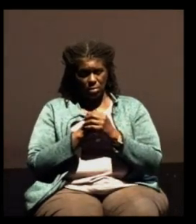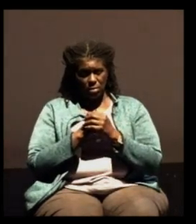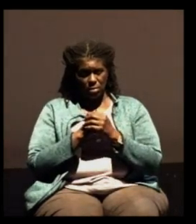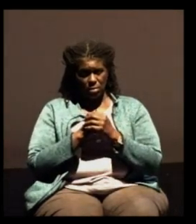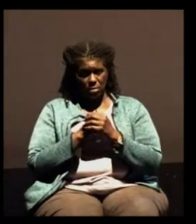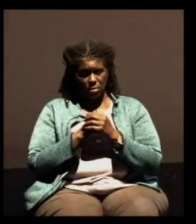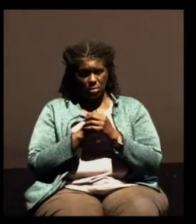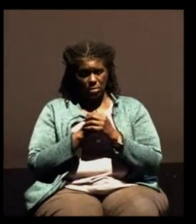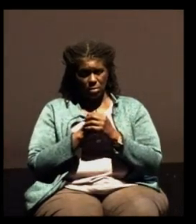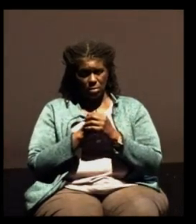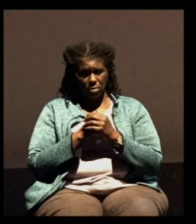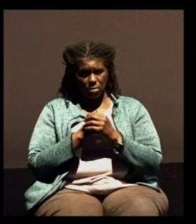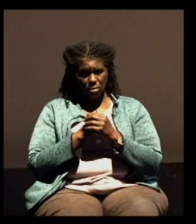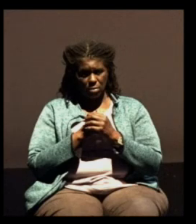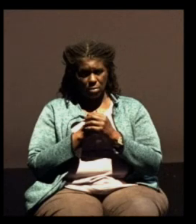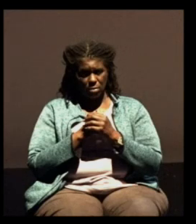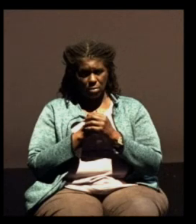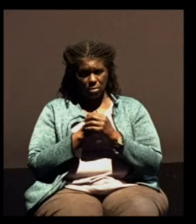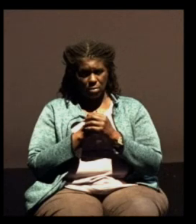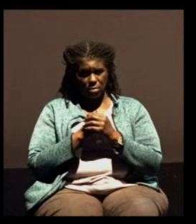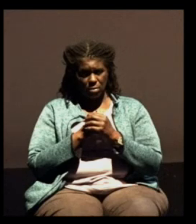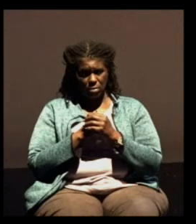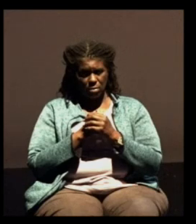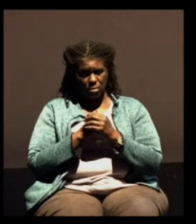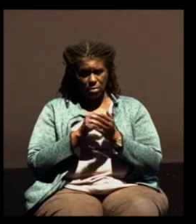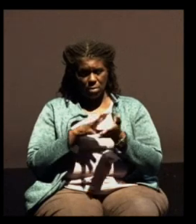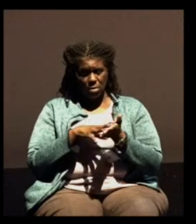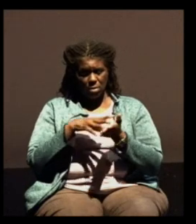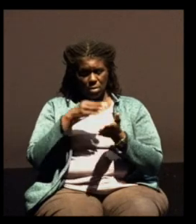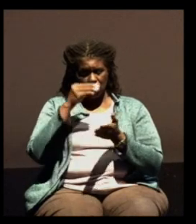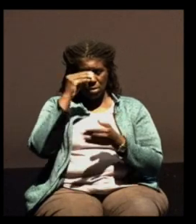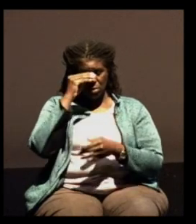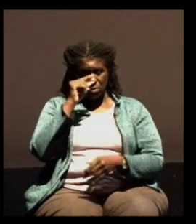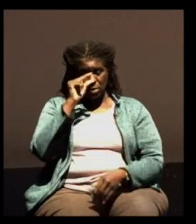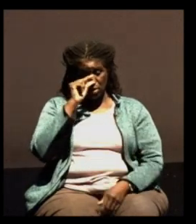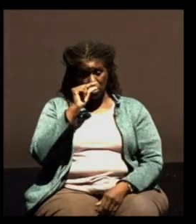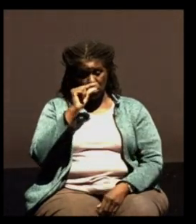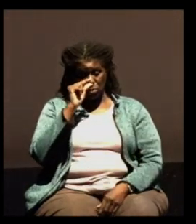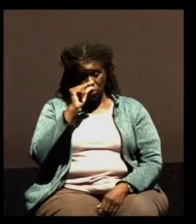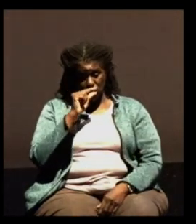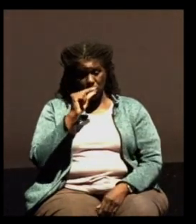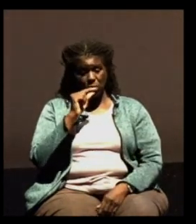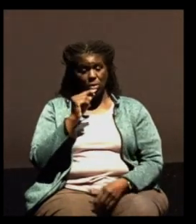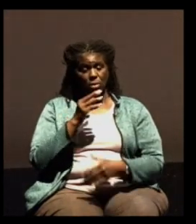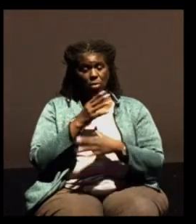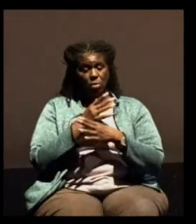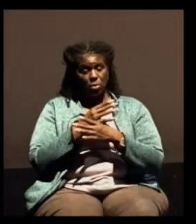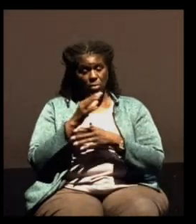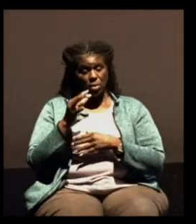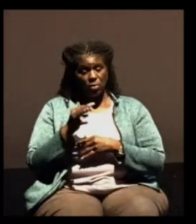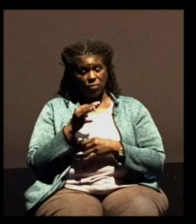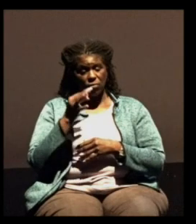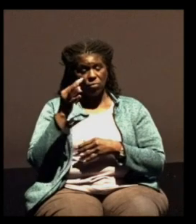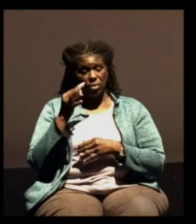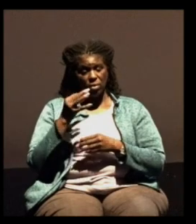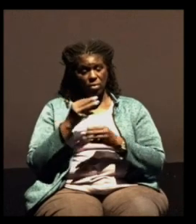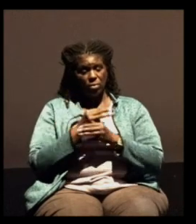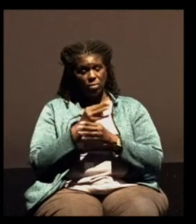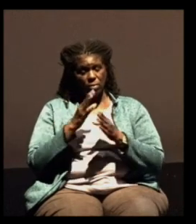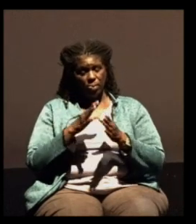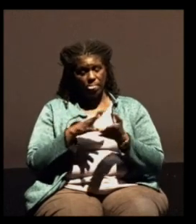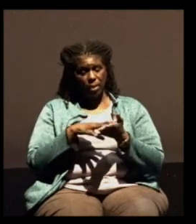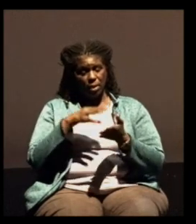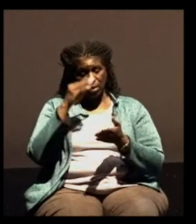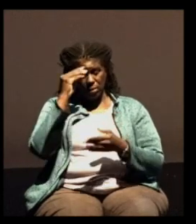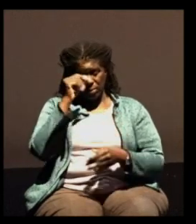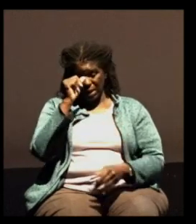And in the midst of learning about Greek, German, French mathematicians, this was the first time I got to learn something about